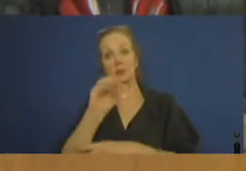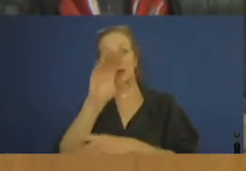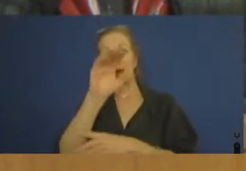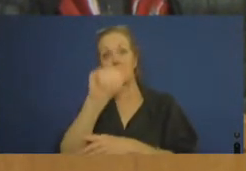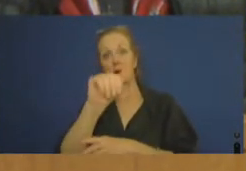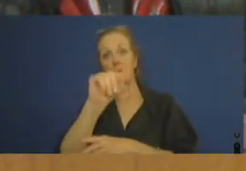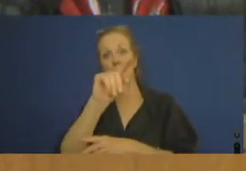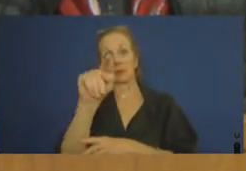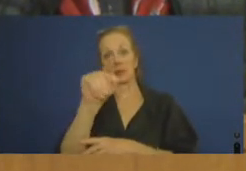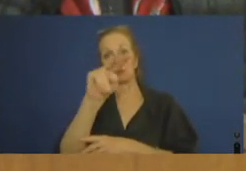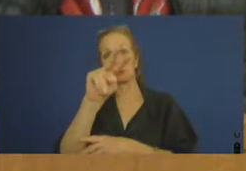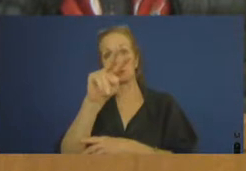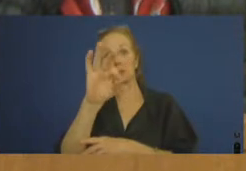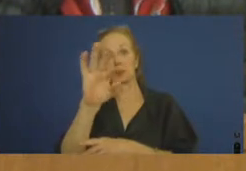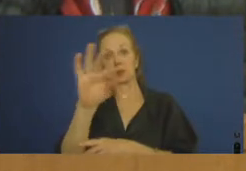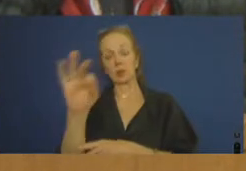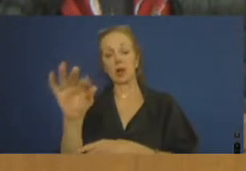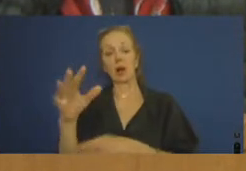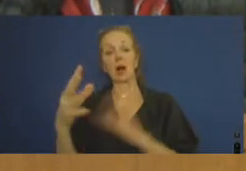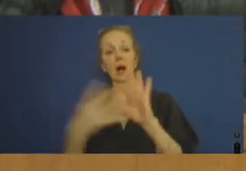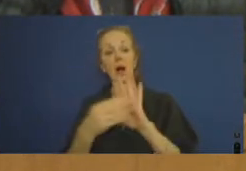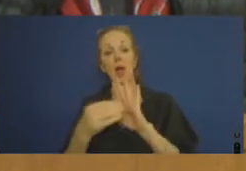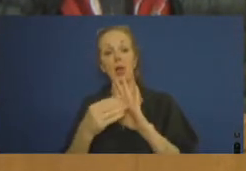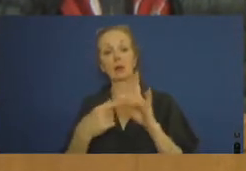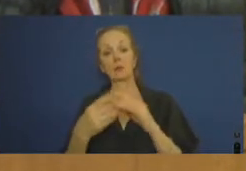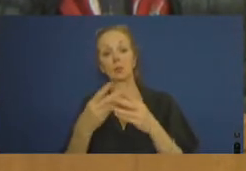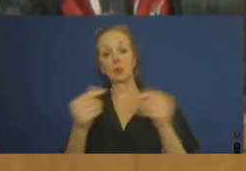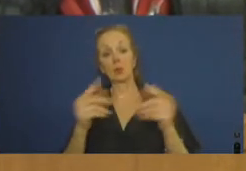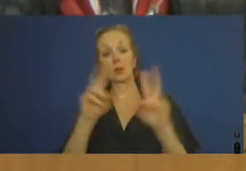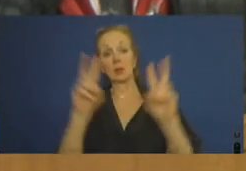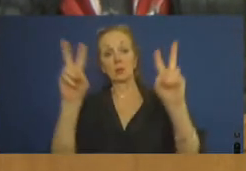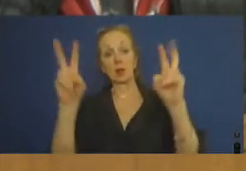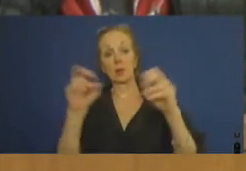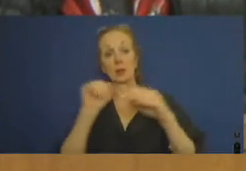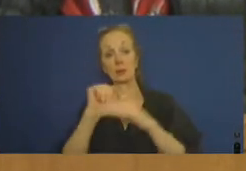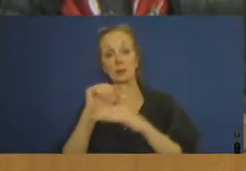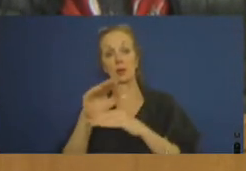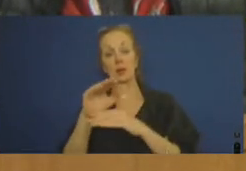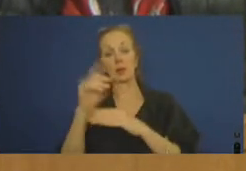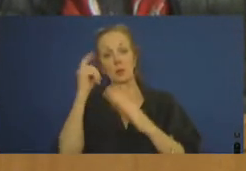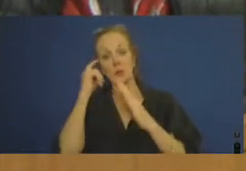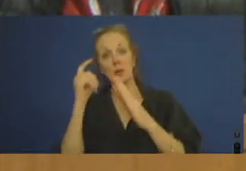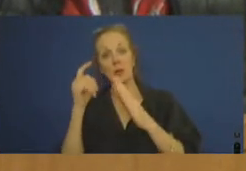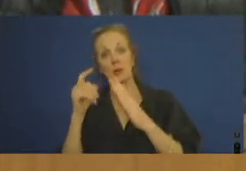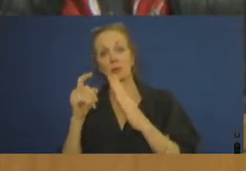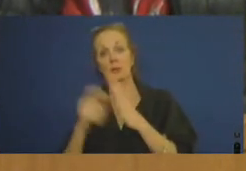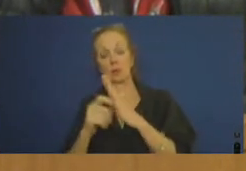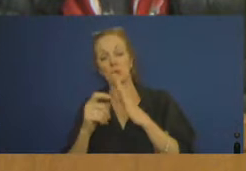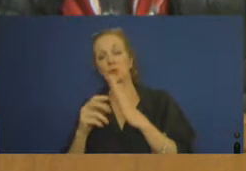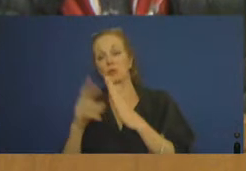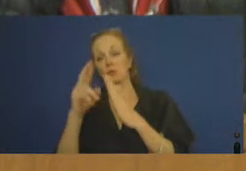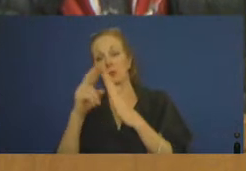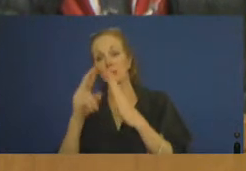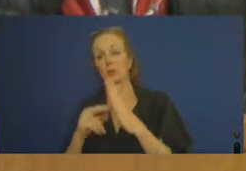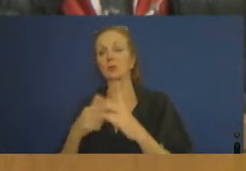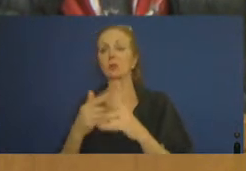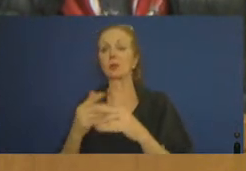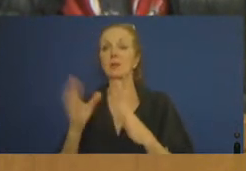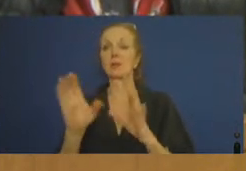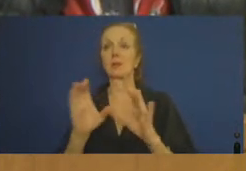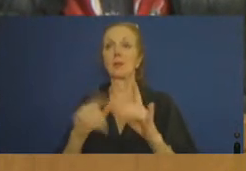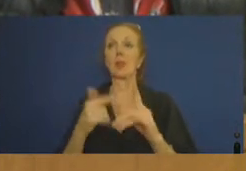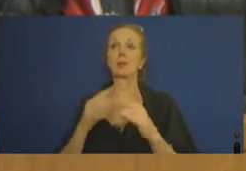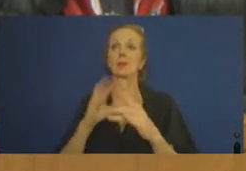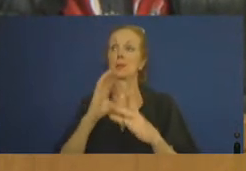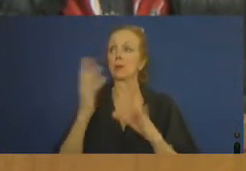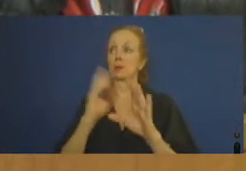that a copy of the resolution must be, quote, sent by registered or certified mail to all owners of property adjoining the street or alley,